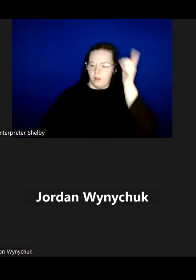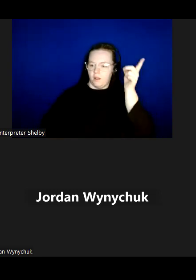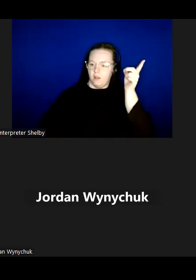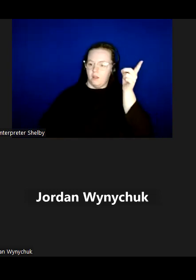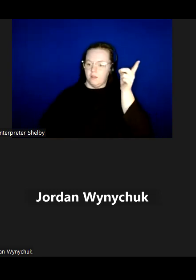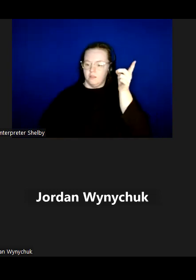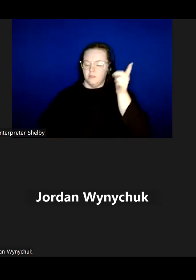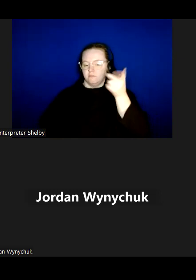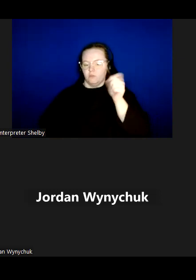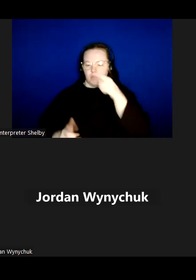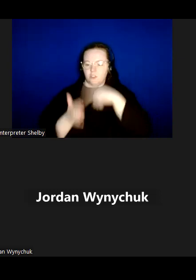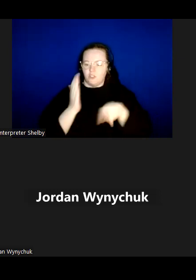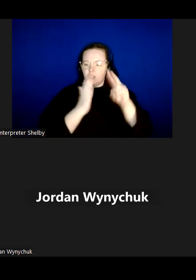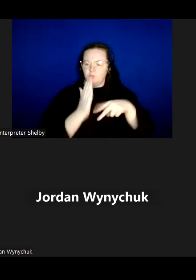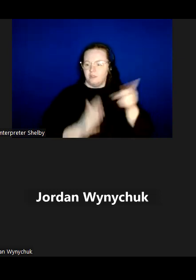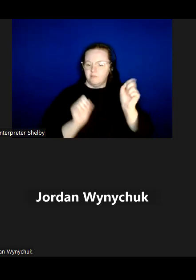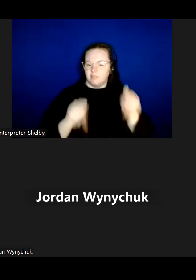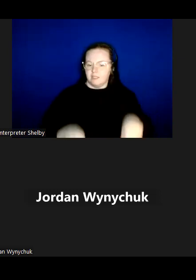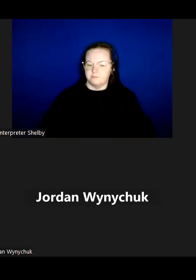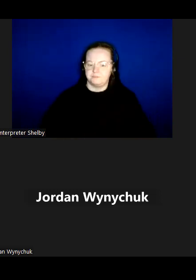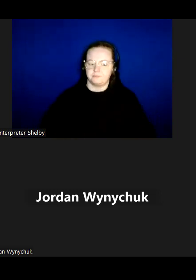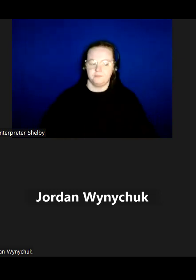be able to look at that.